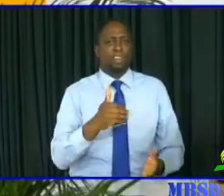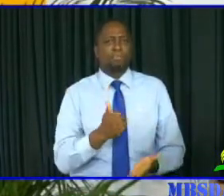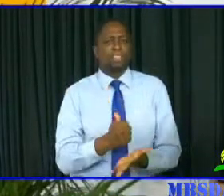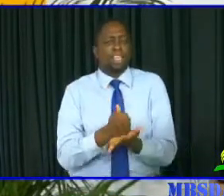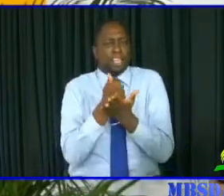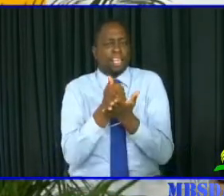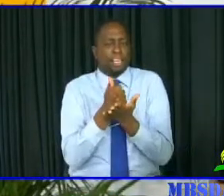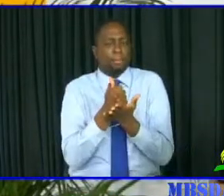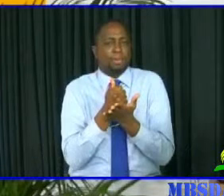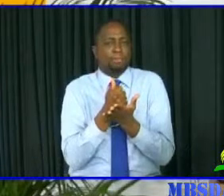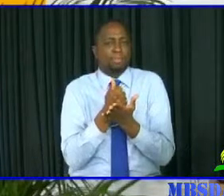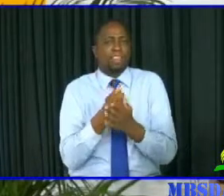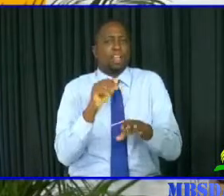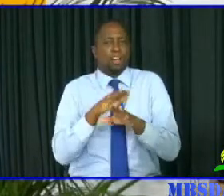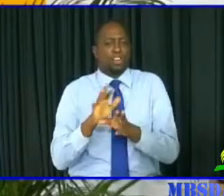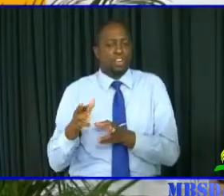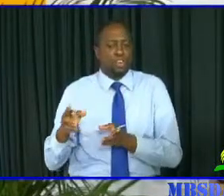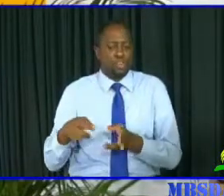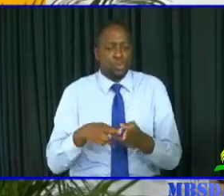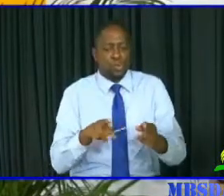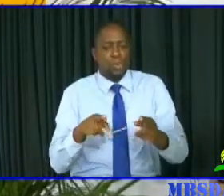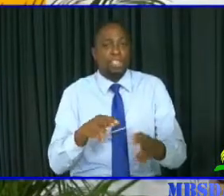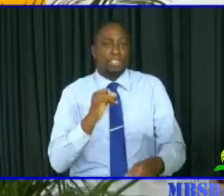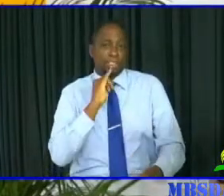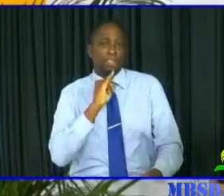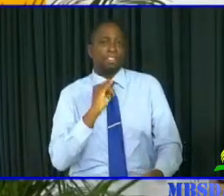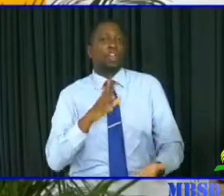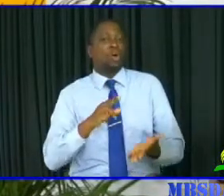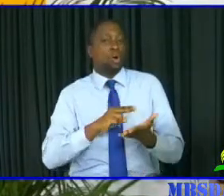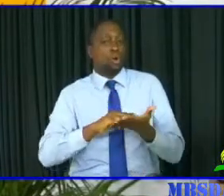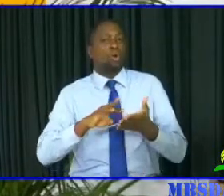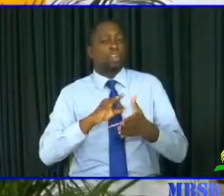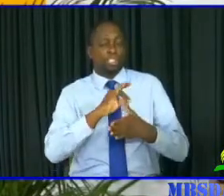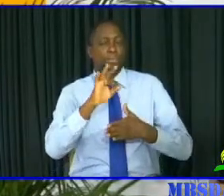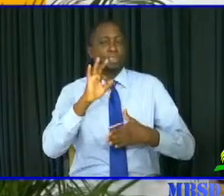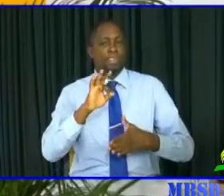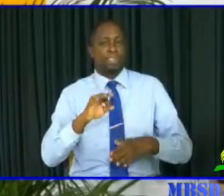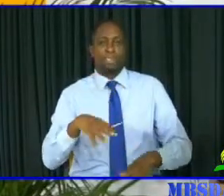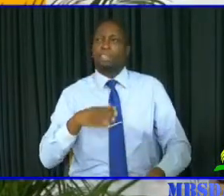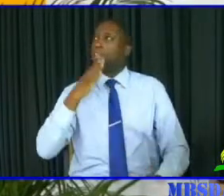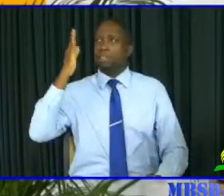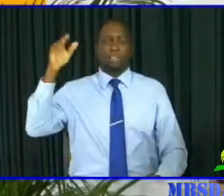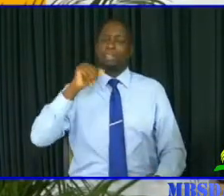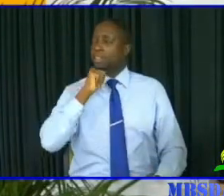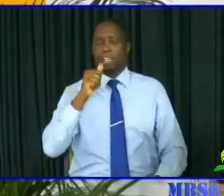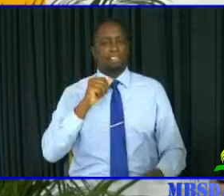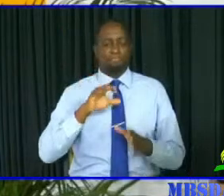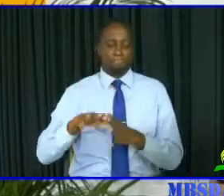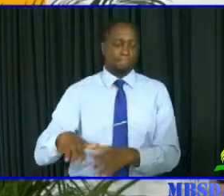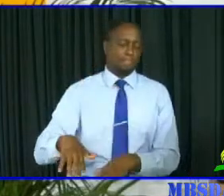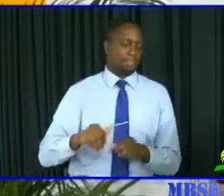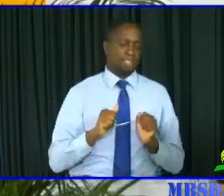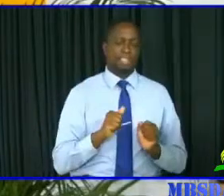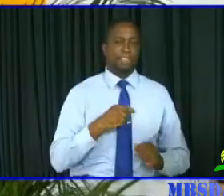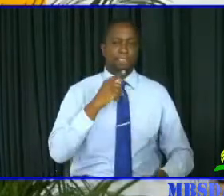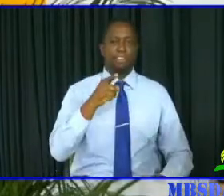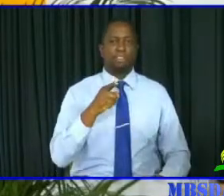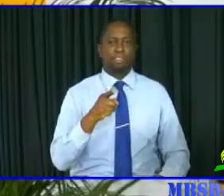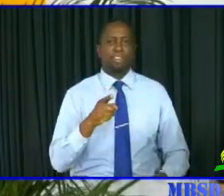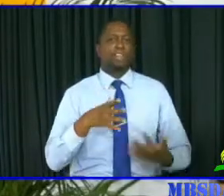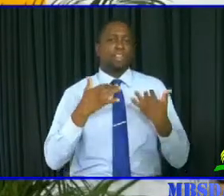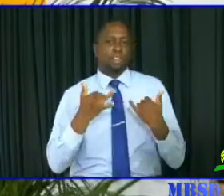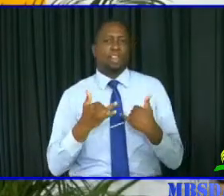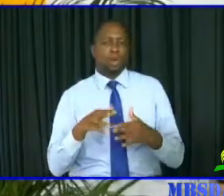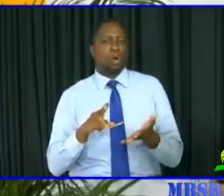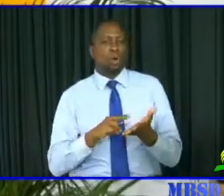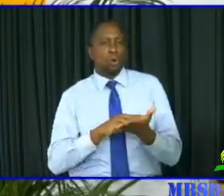the straight and narrow is the Holy Spirit. The Holy Spirit will not leave you. Even now, the Holy Spirit is tugging against